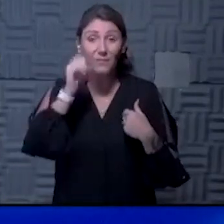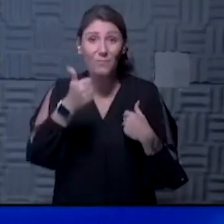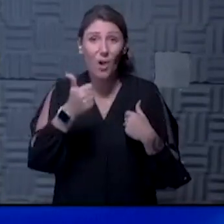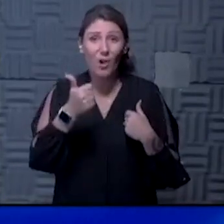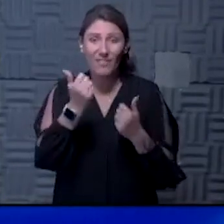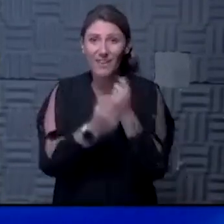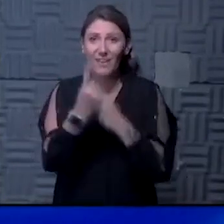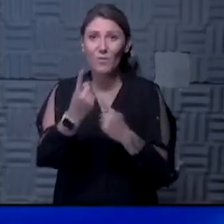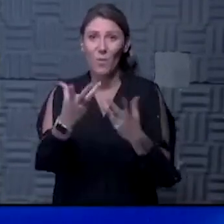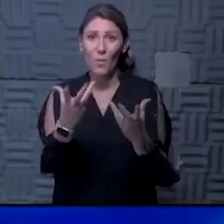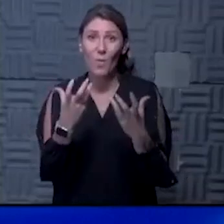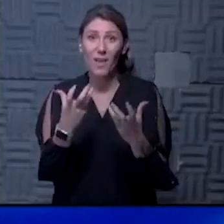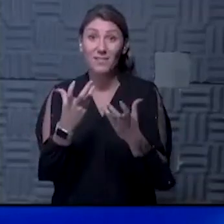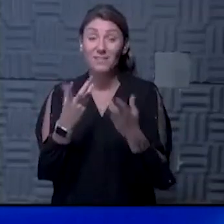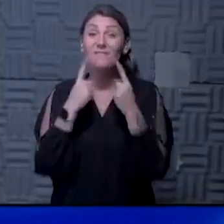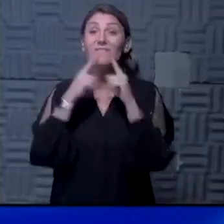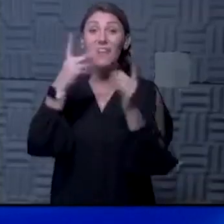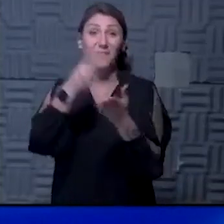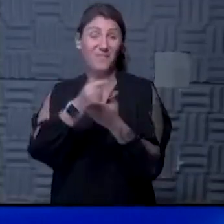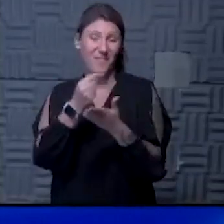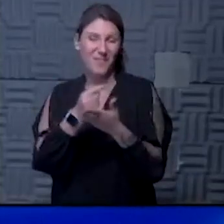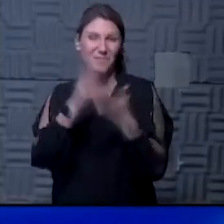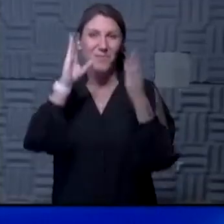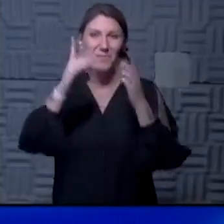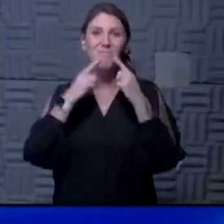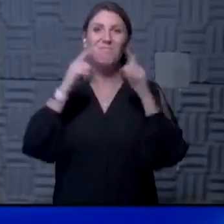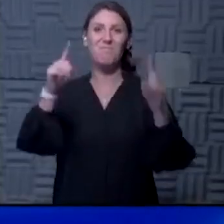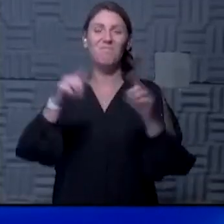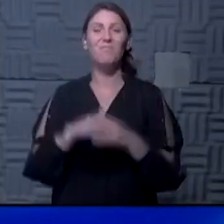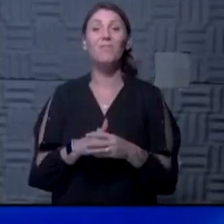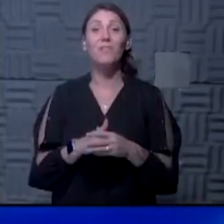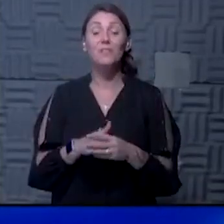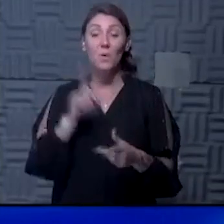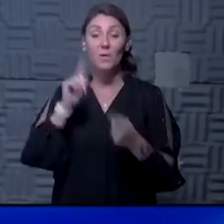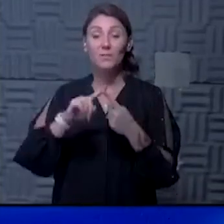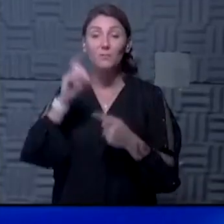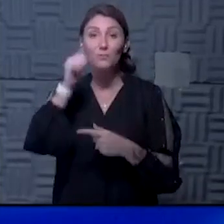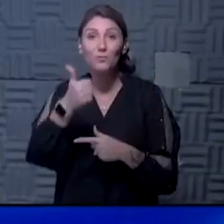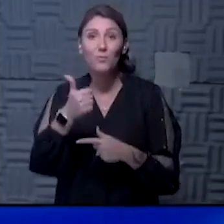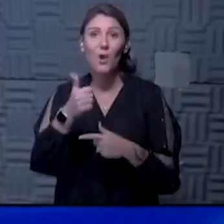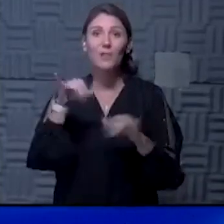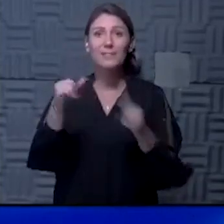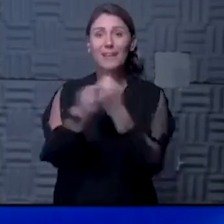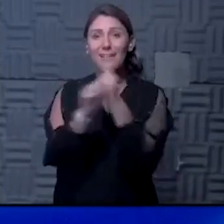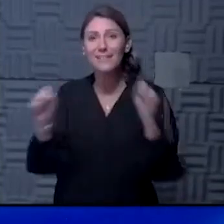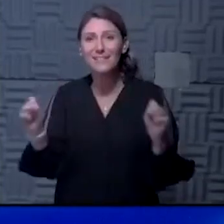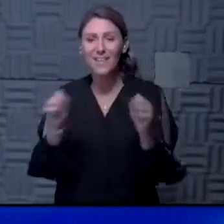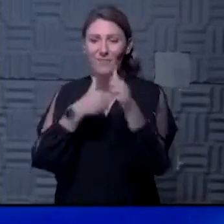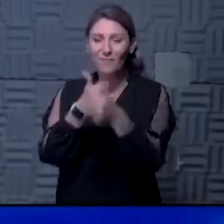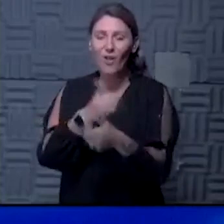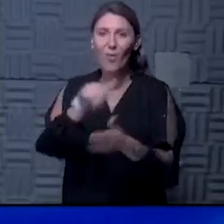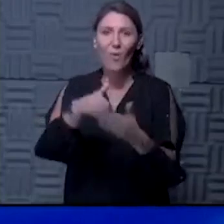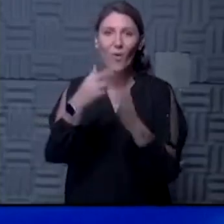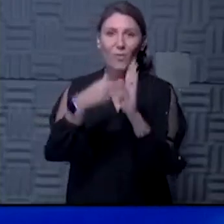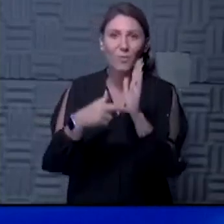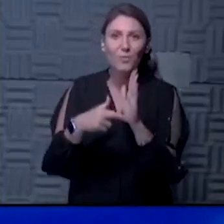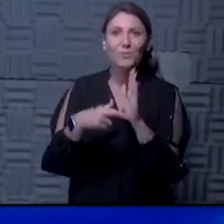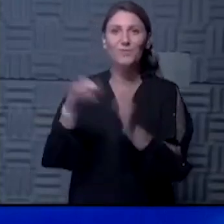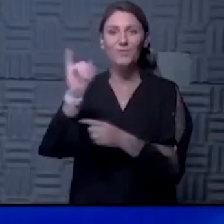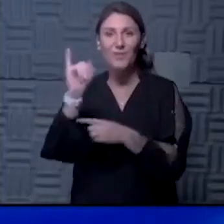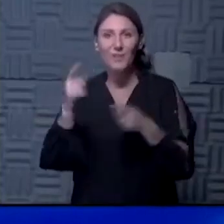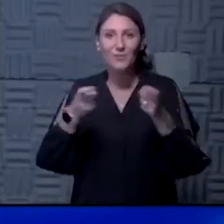have, because effective therapy, it is on the way. So until we see you tomorrow, remember, stay safe out there. Follow the rules of infection